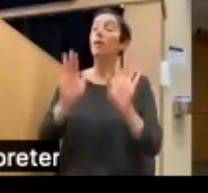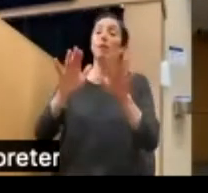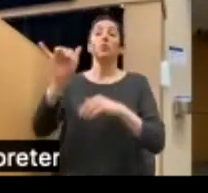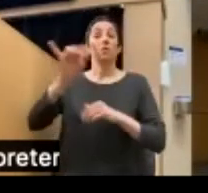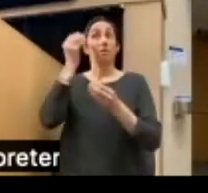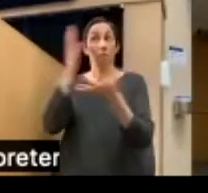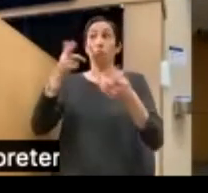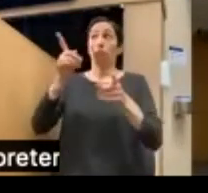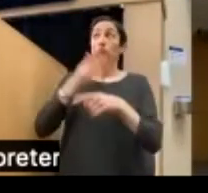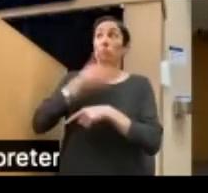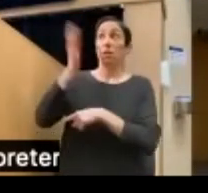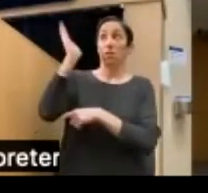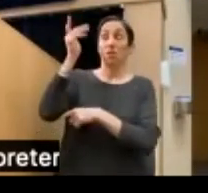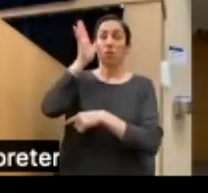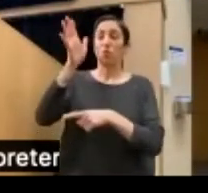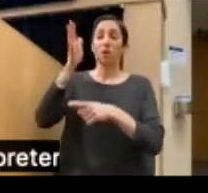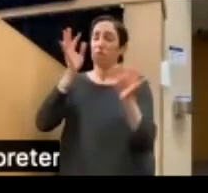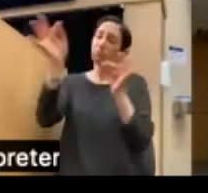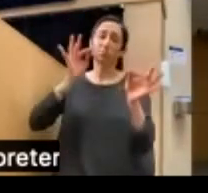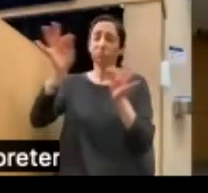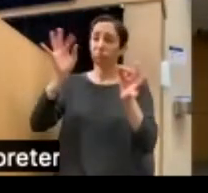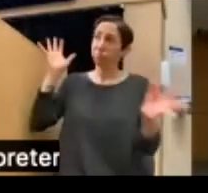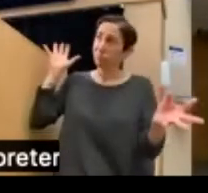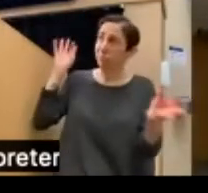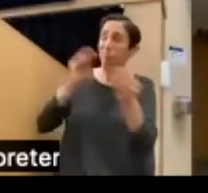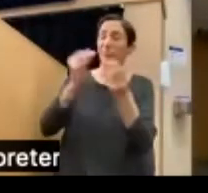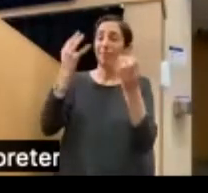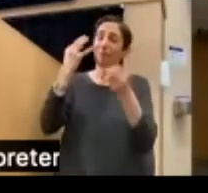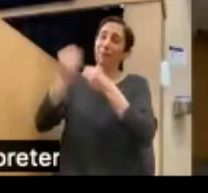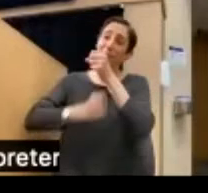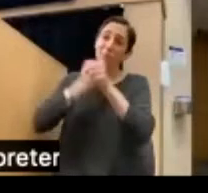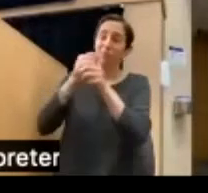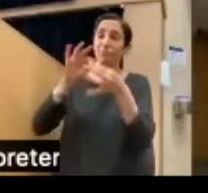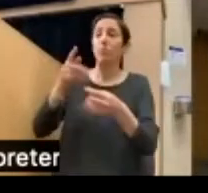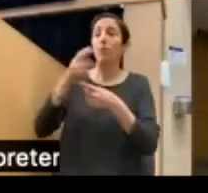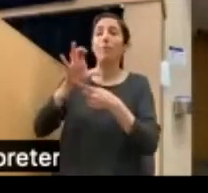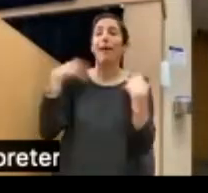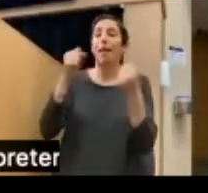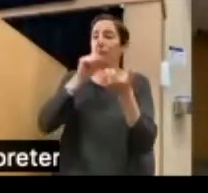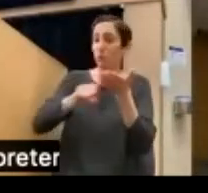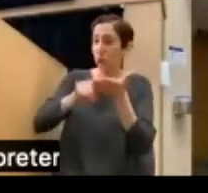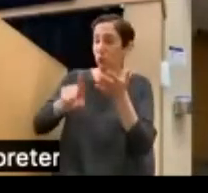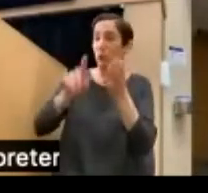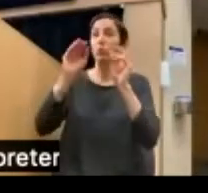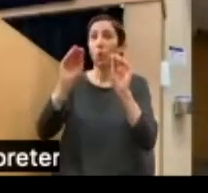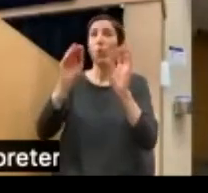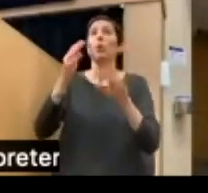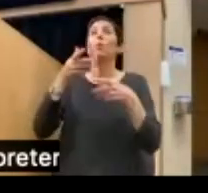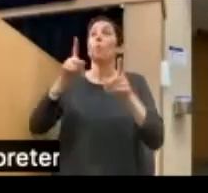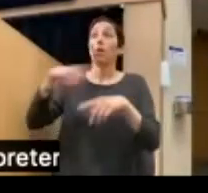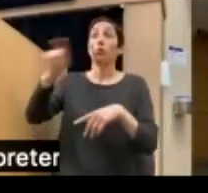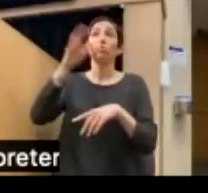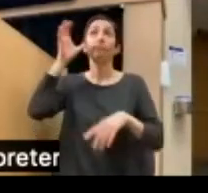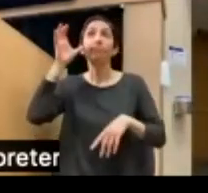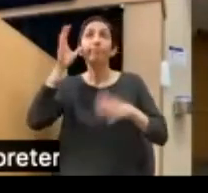public health research in the next 35 minutes or so. So I just ask that you, maybe as you're listening,